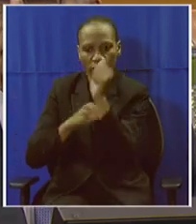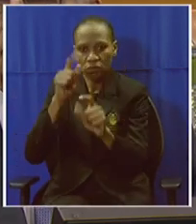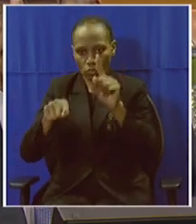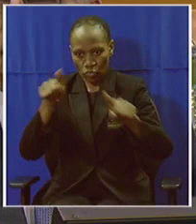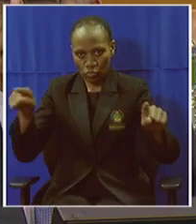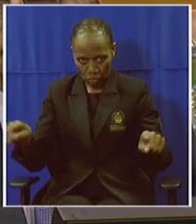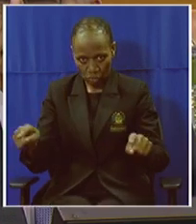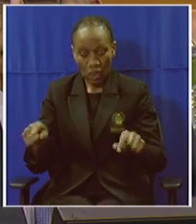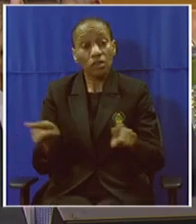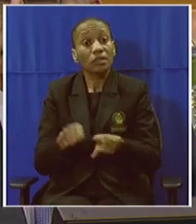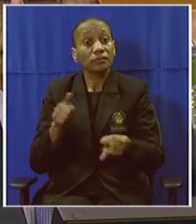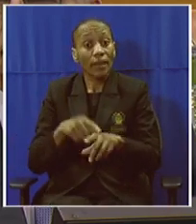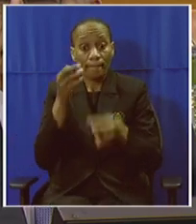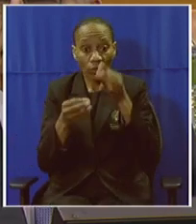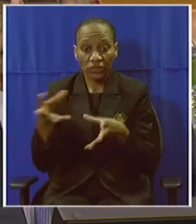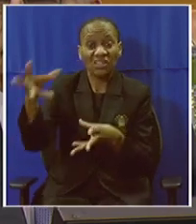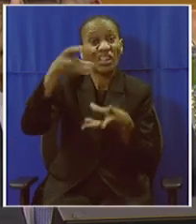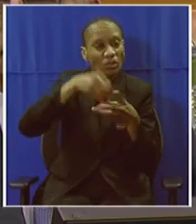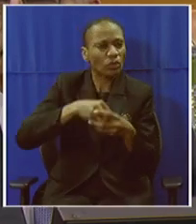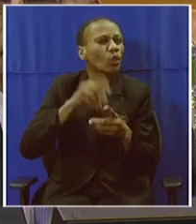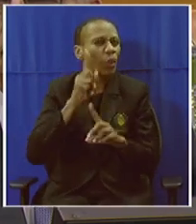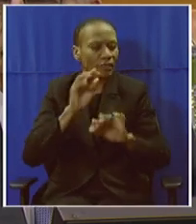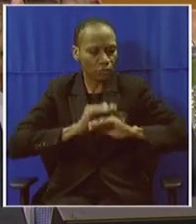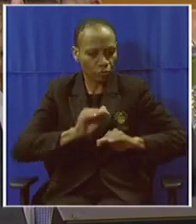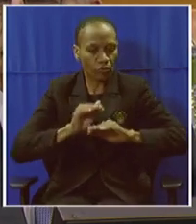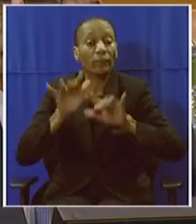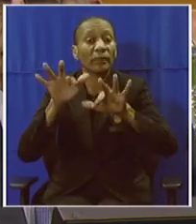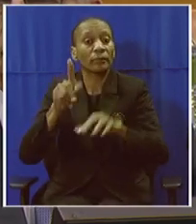political action to end the disease.